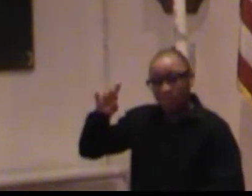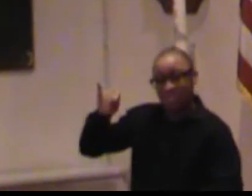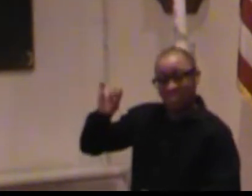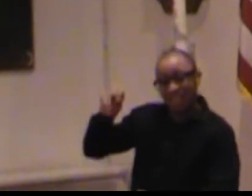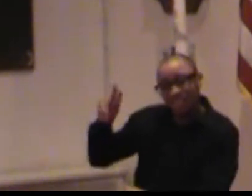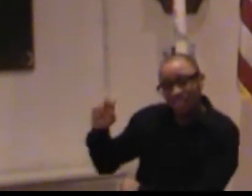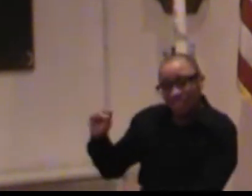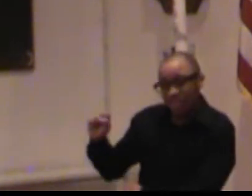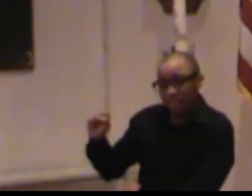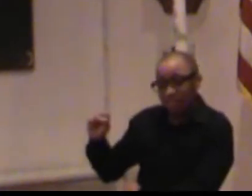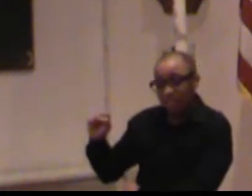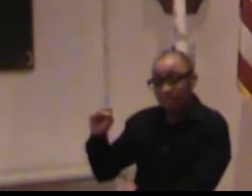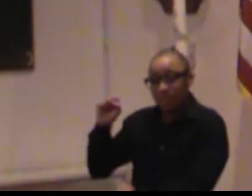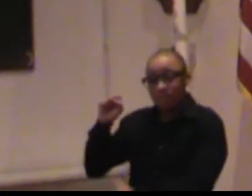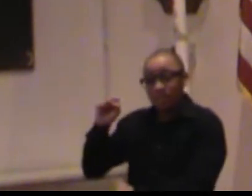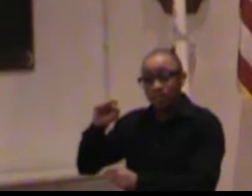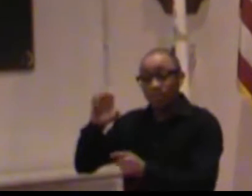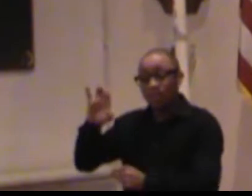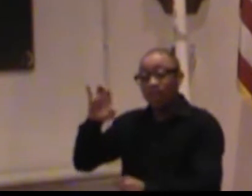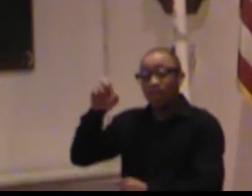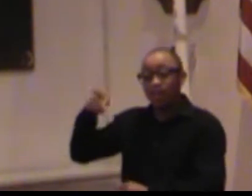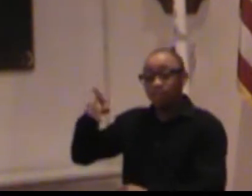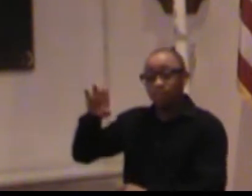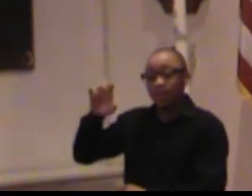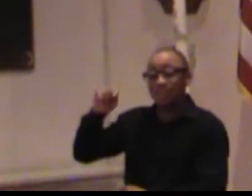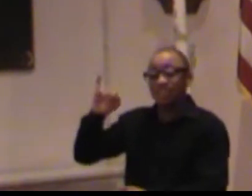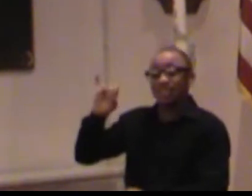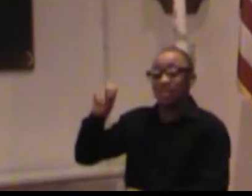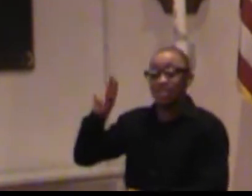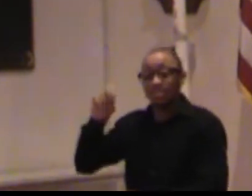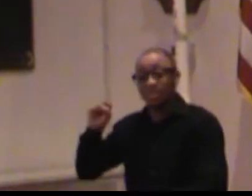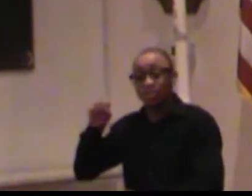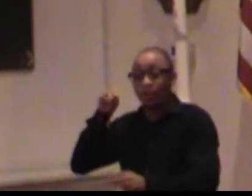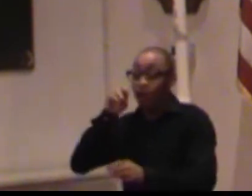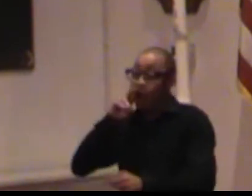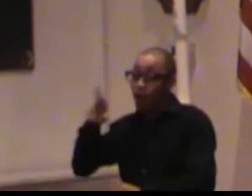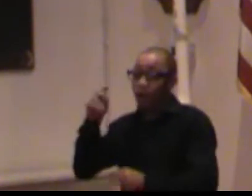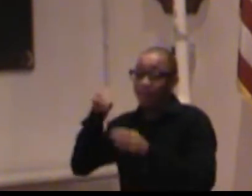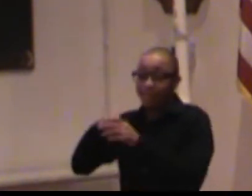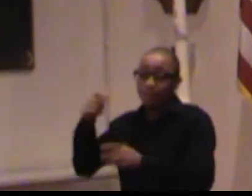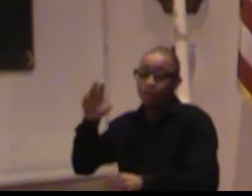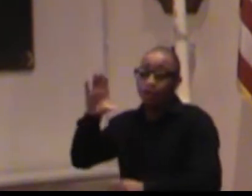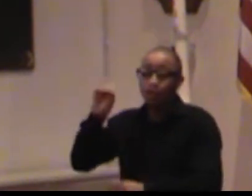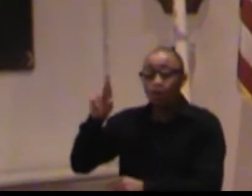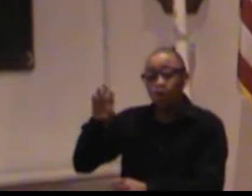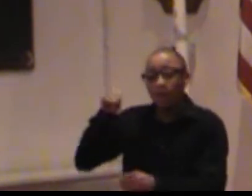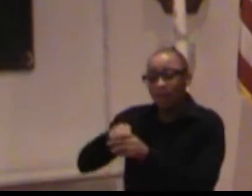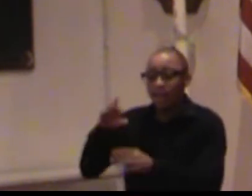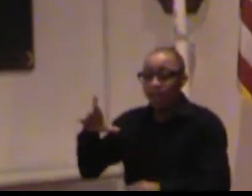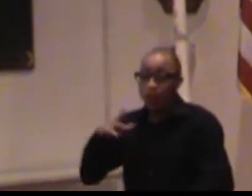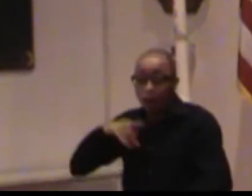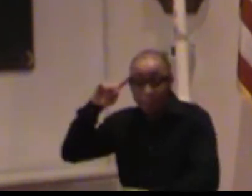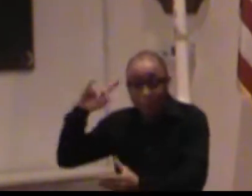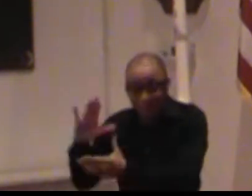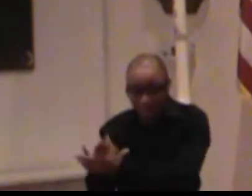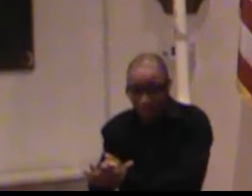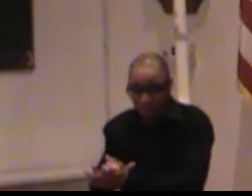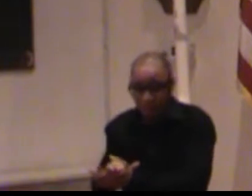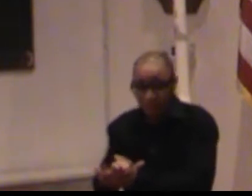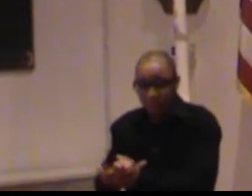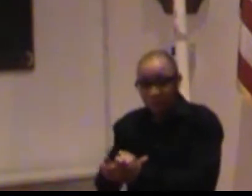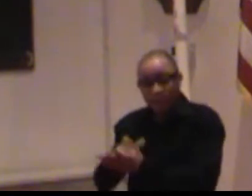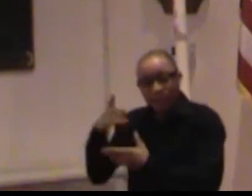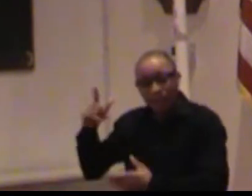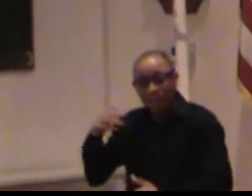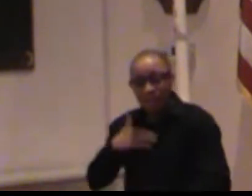expectation. Yes. I believe expectation is at the core of our faith. It is at the core of our belief. For